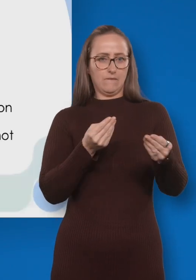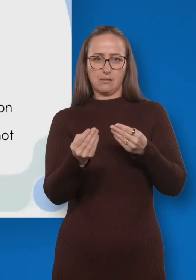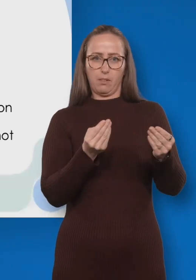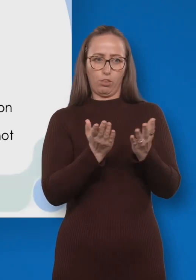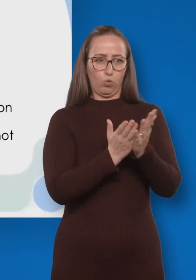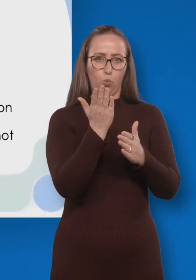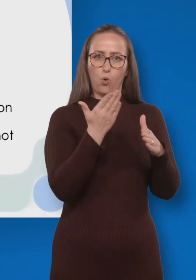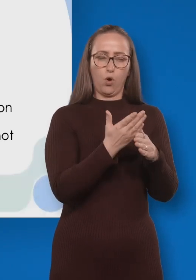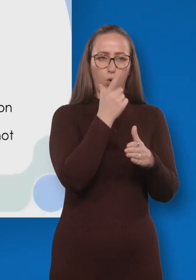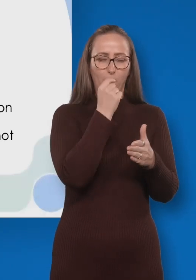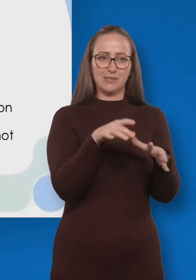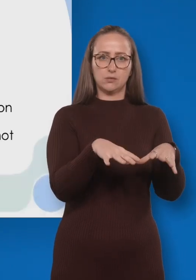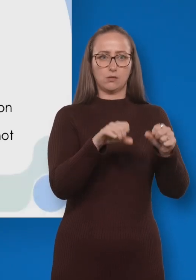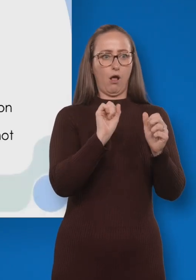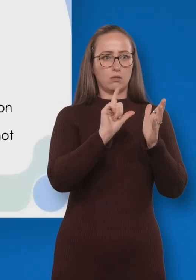day, starting and